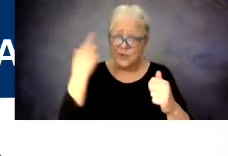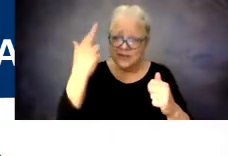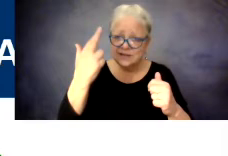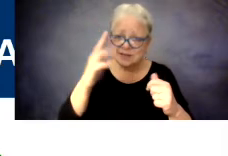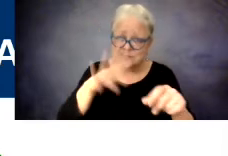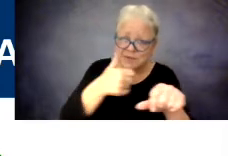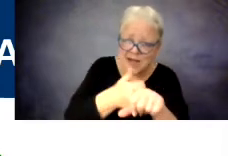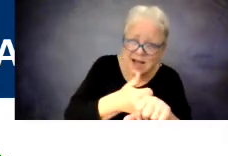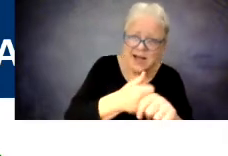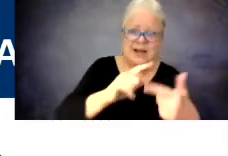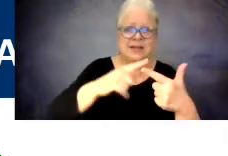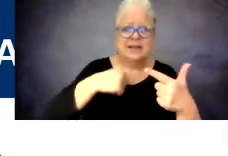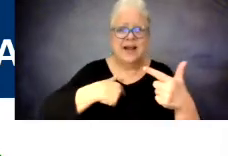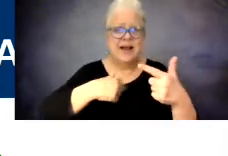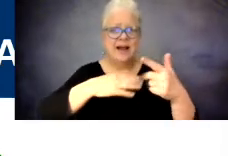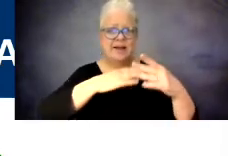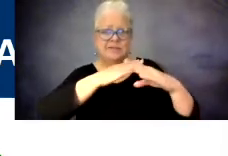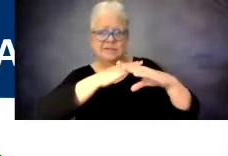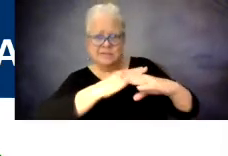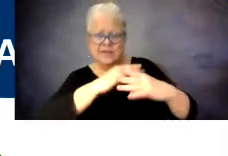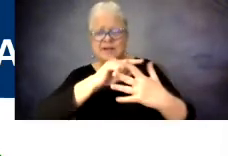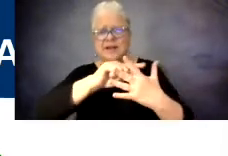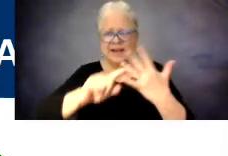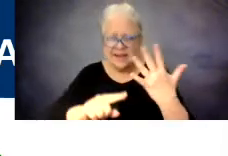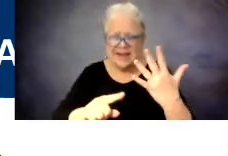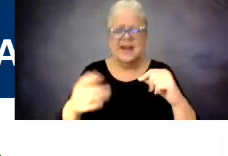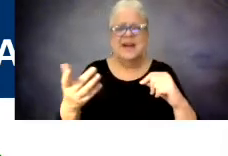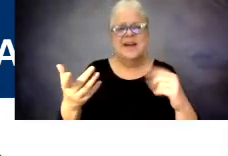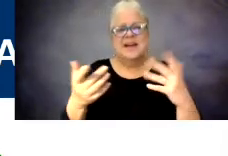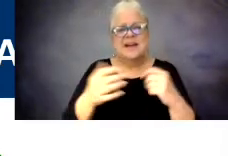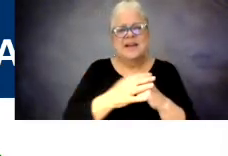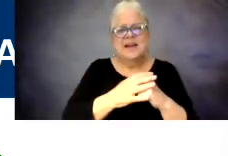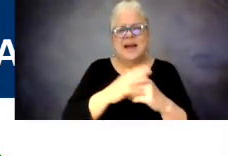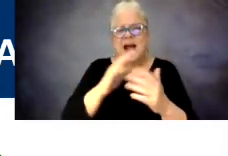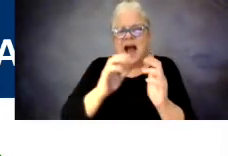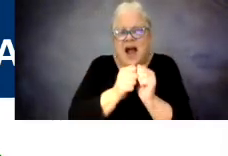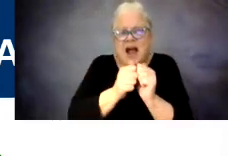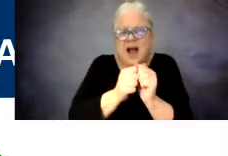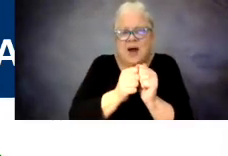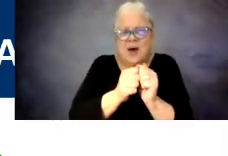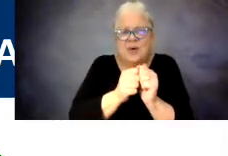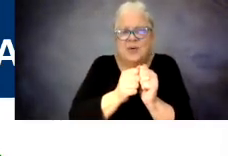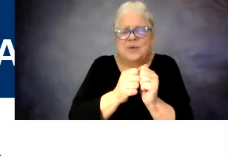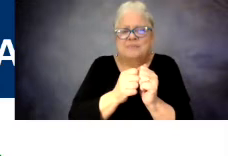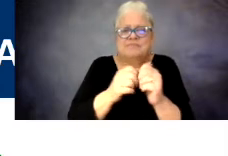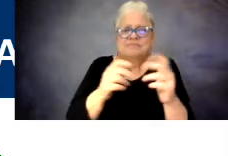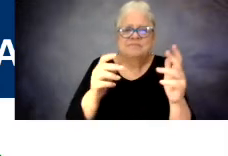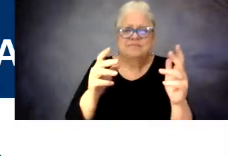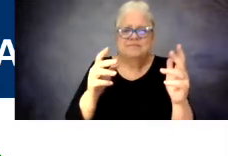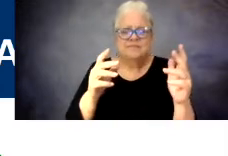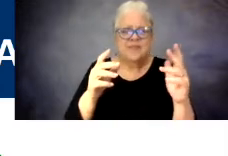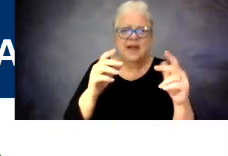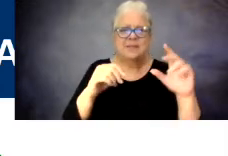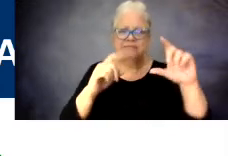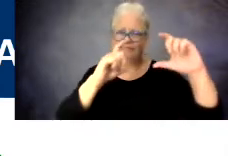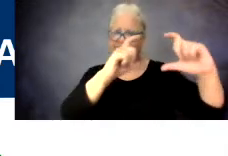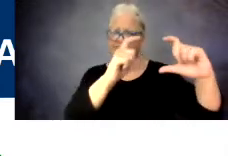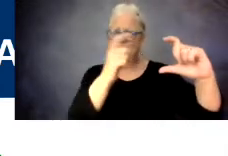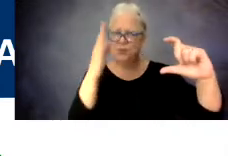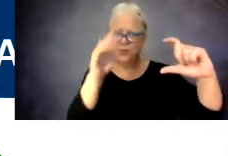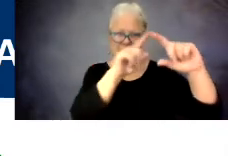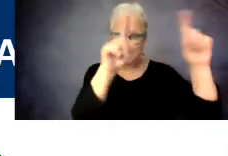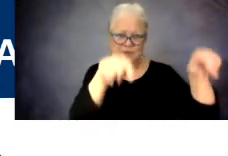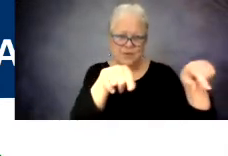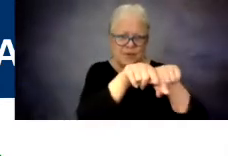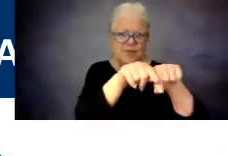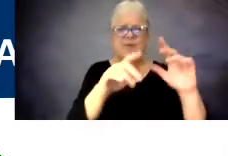of, how things are looked at in terms of what's appropriate and what's not, what people's, duties are to help family and do